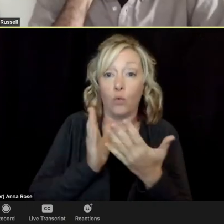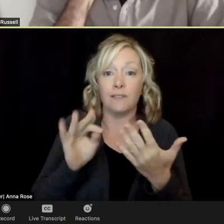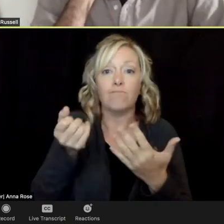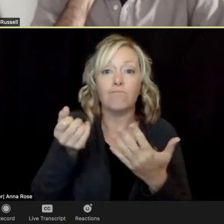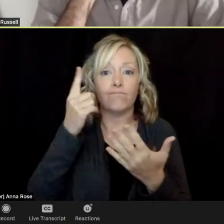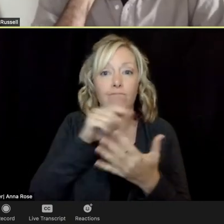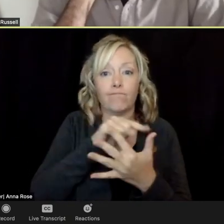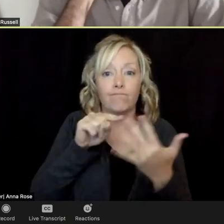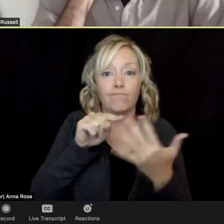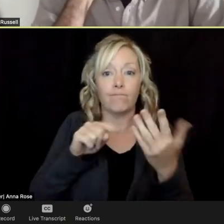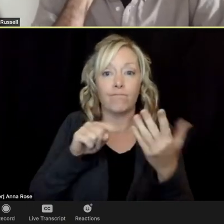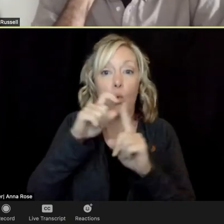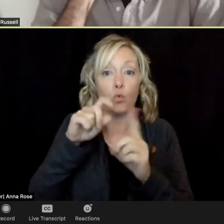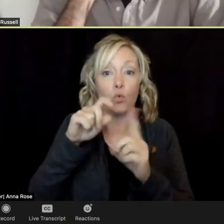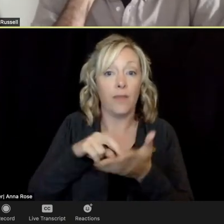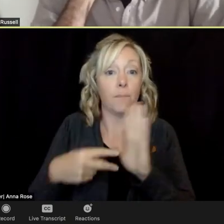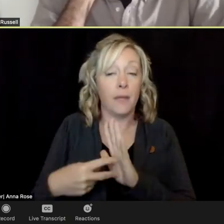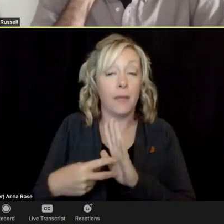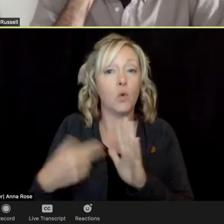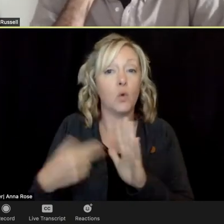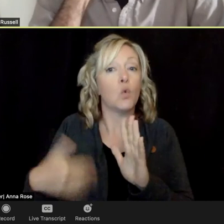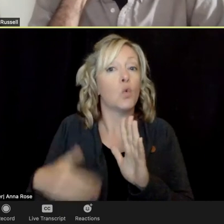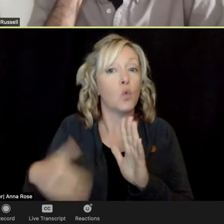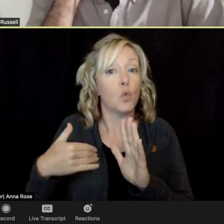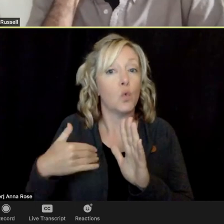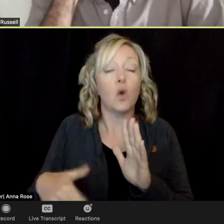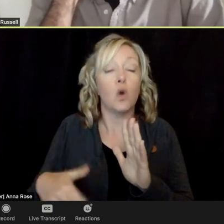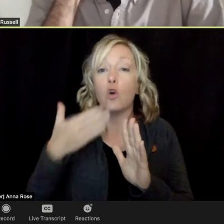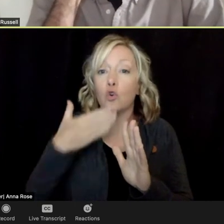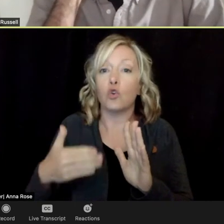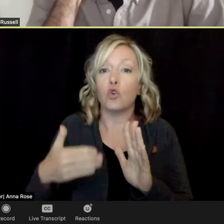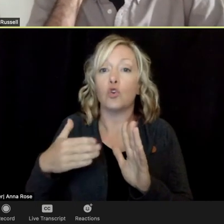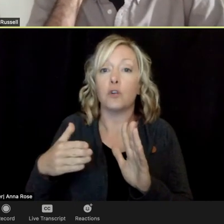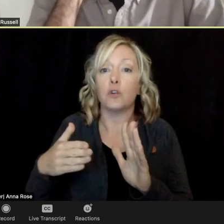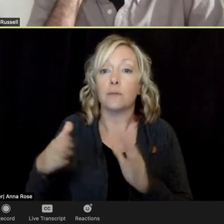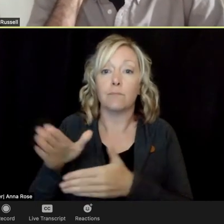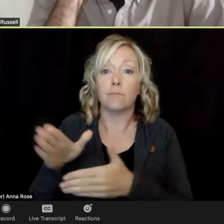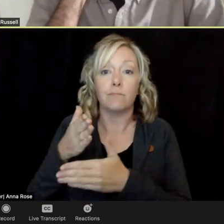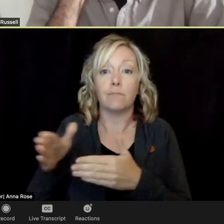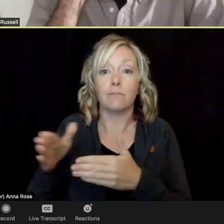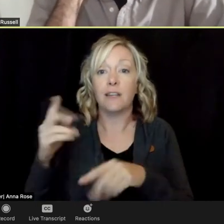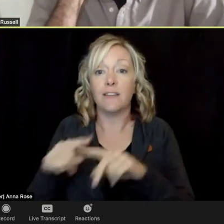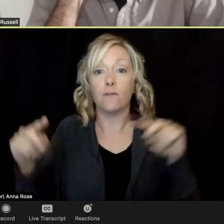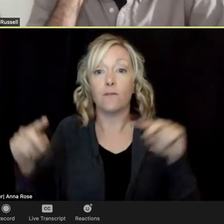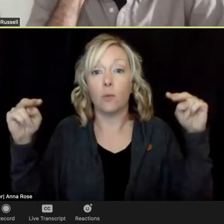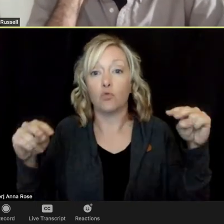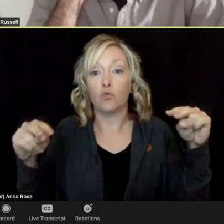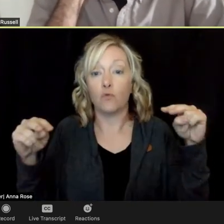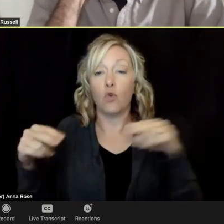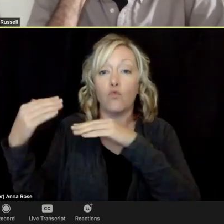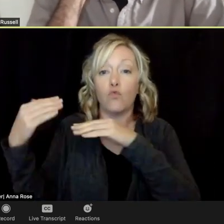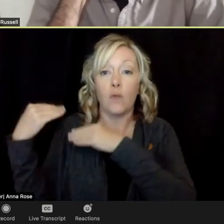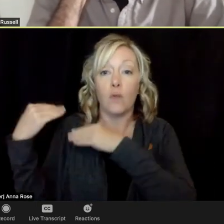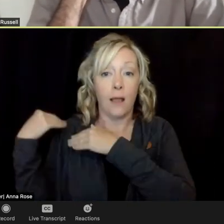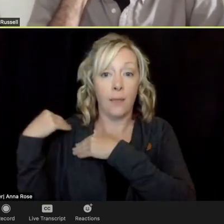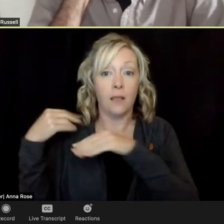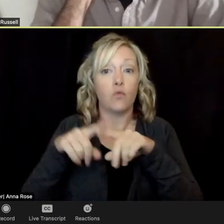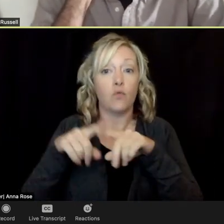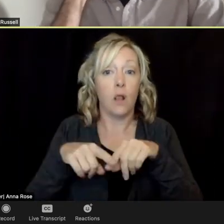mean, there is very good inter-observer reliability for scoring those. So anybody can score this